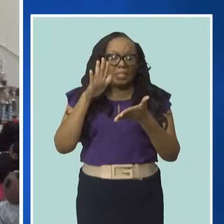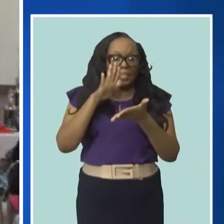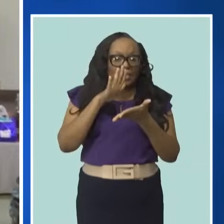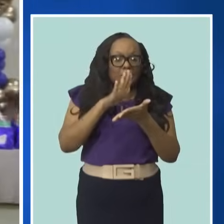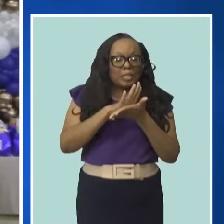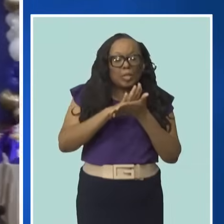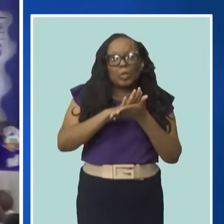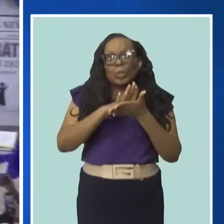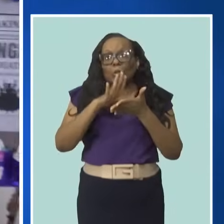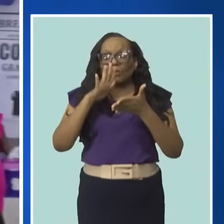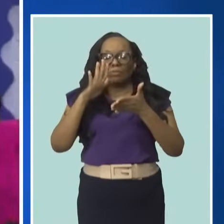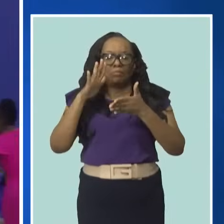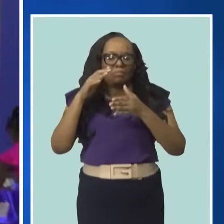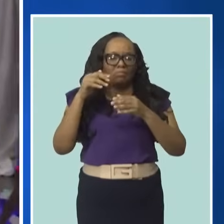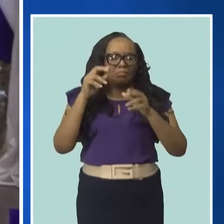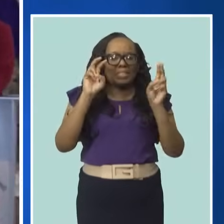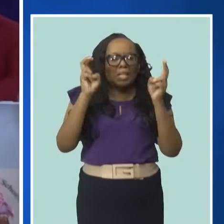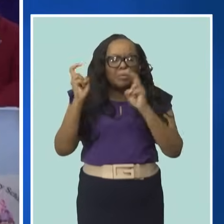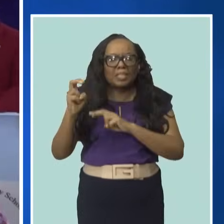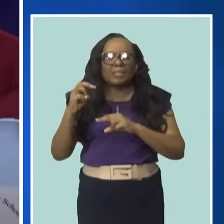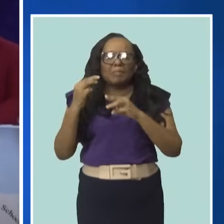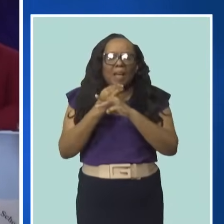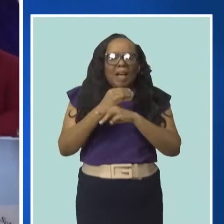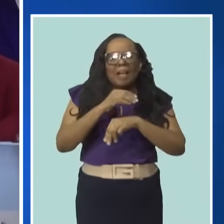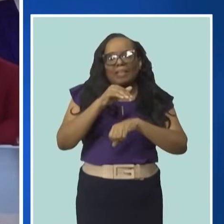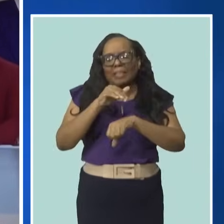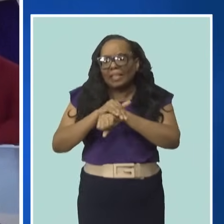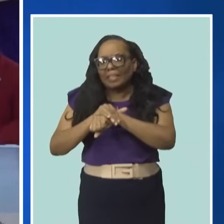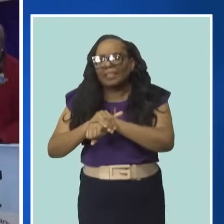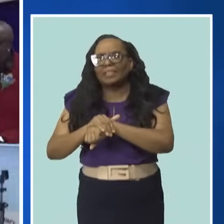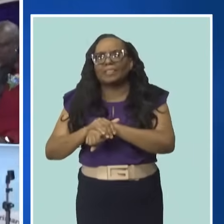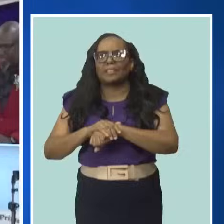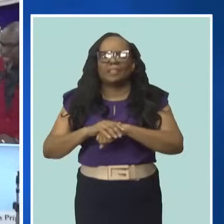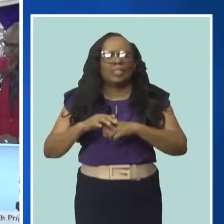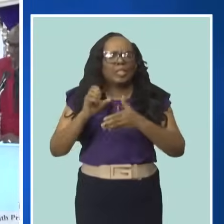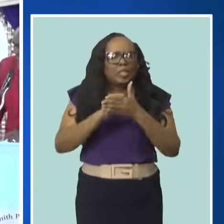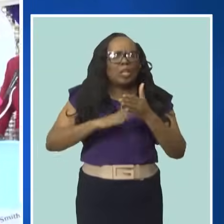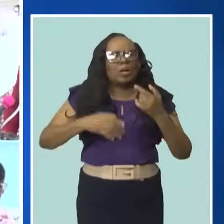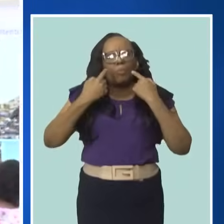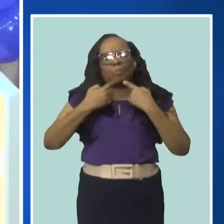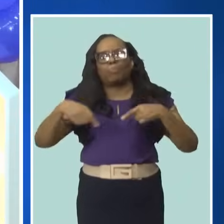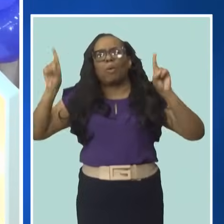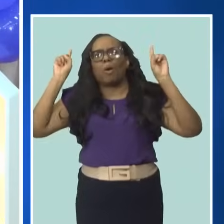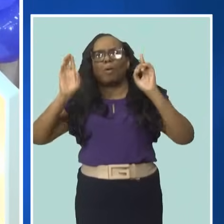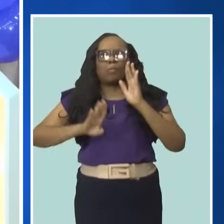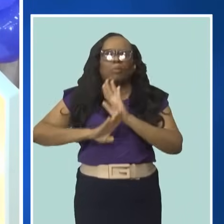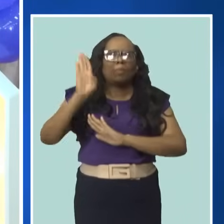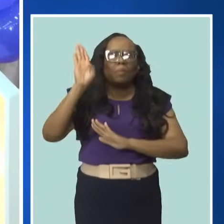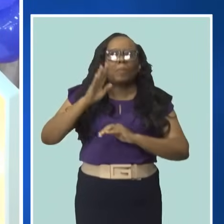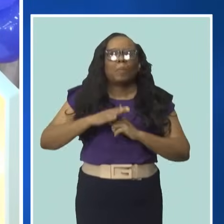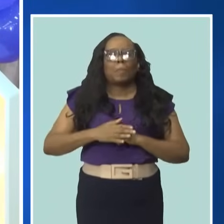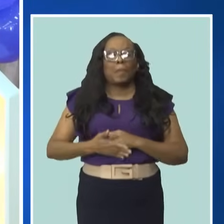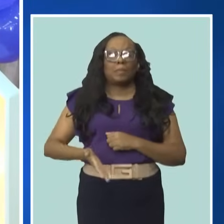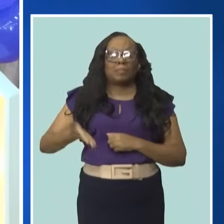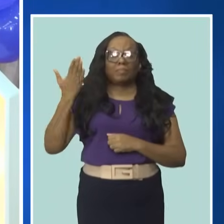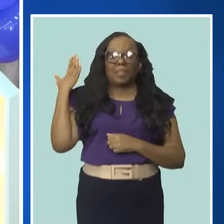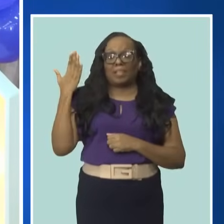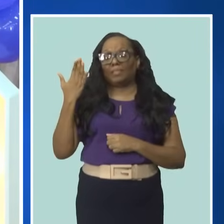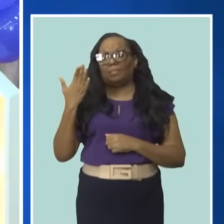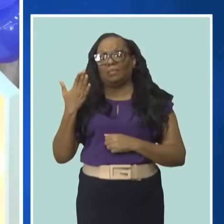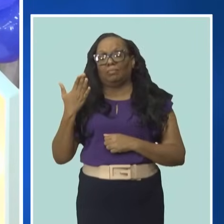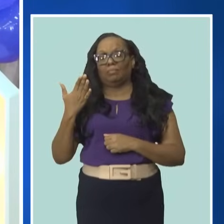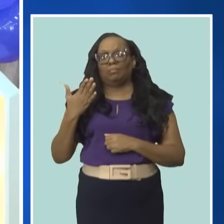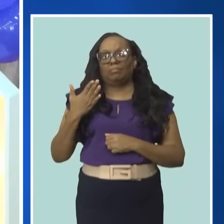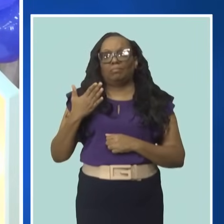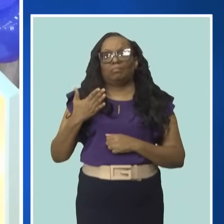areas students of the Arthur Smith Primary School continue to excel in. And over the last academic year,